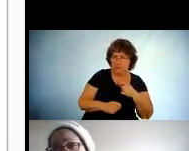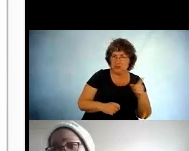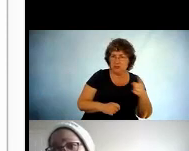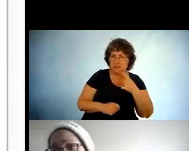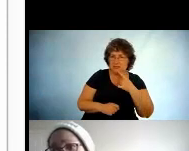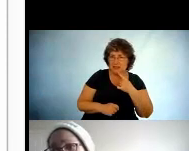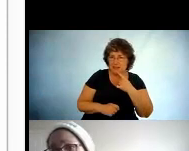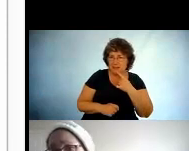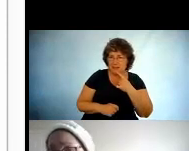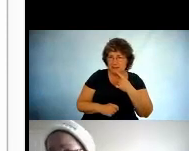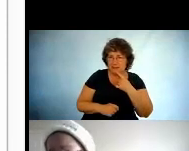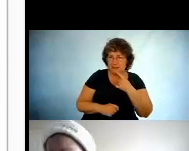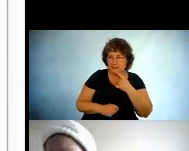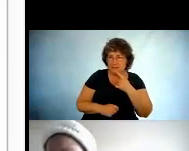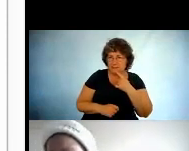said, like,